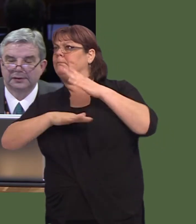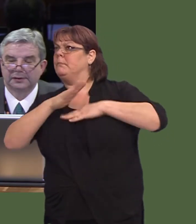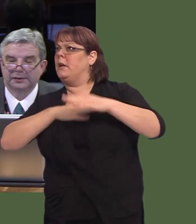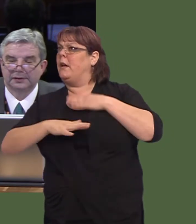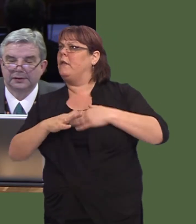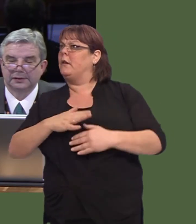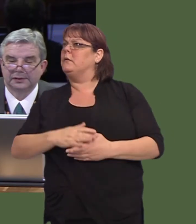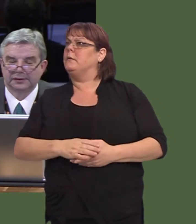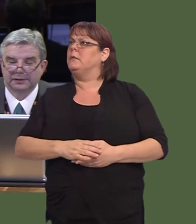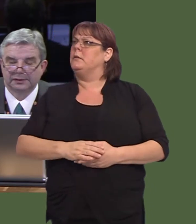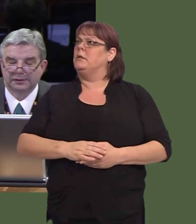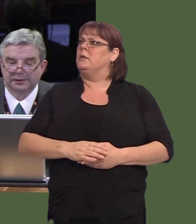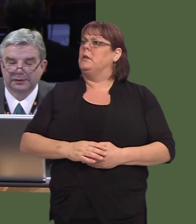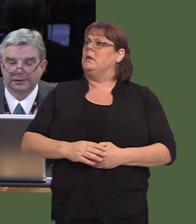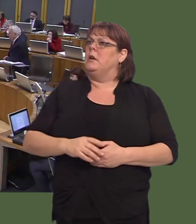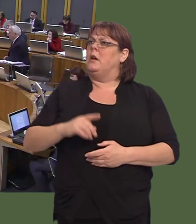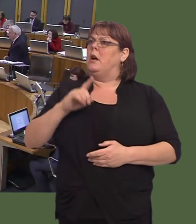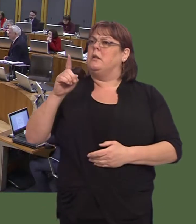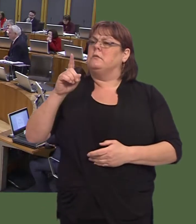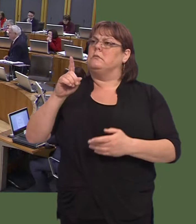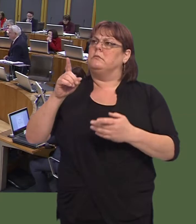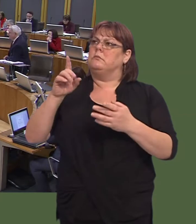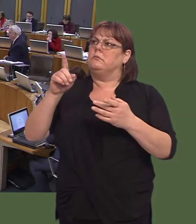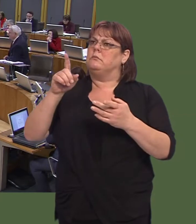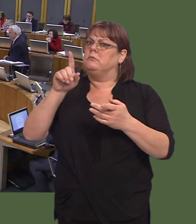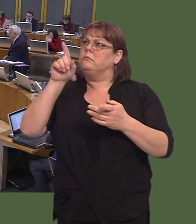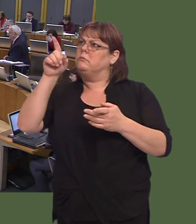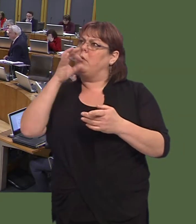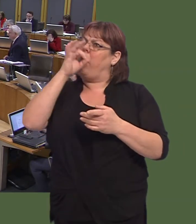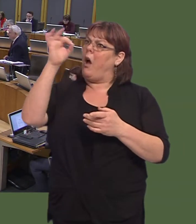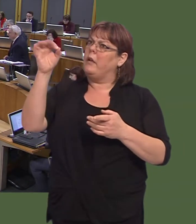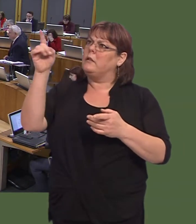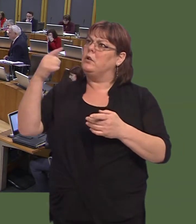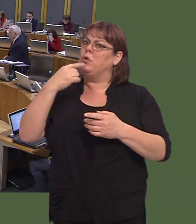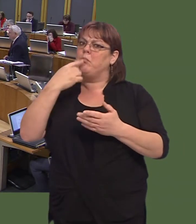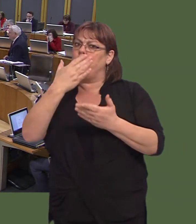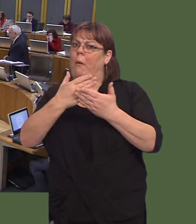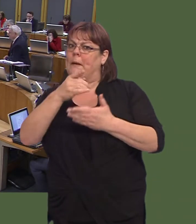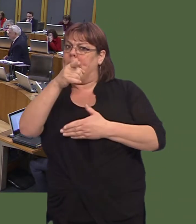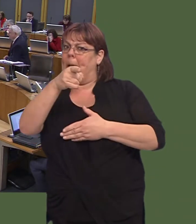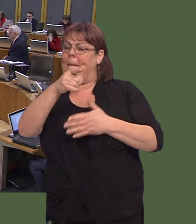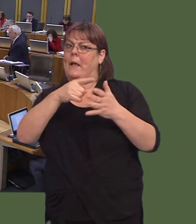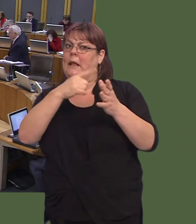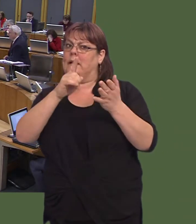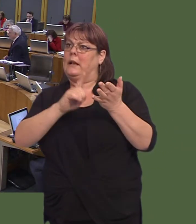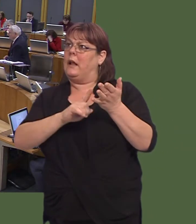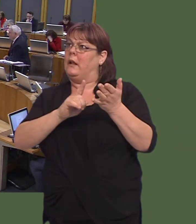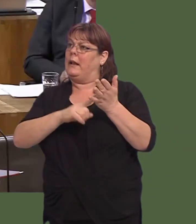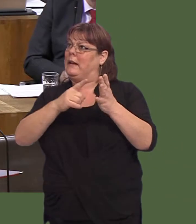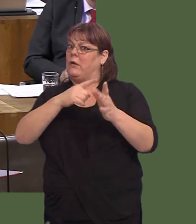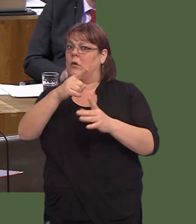And in dealing with such a comment or complaint from Leighton Andrews, did you promise him that someone would